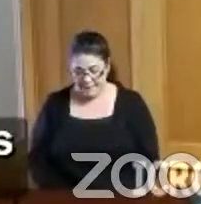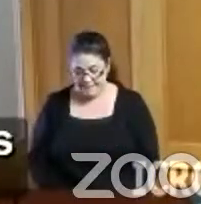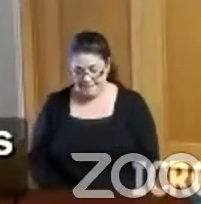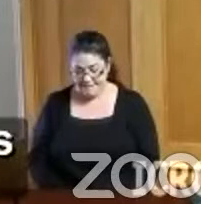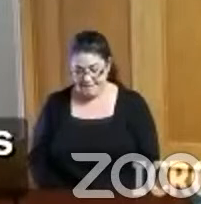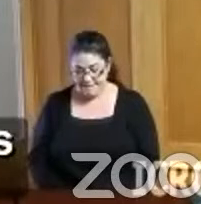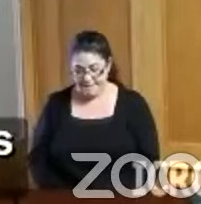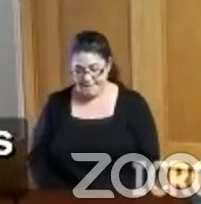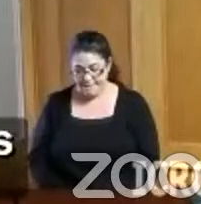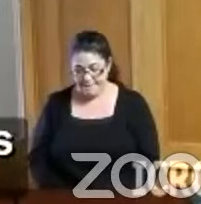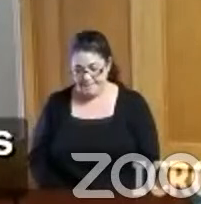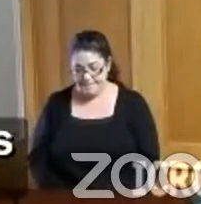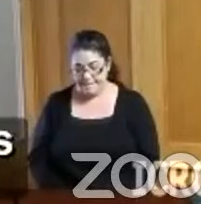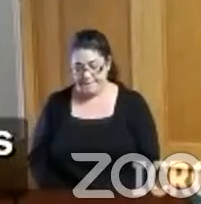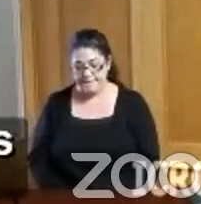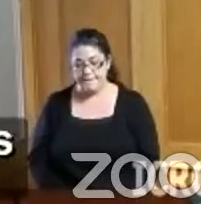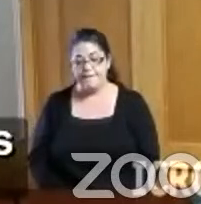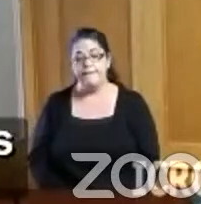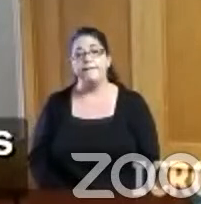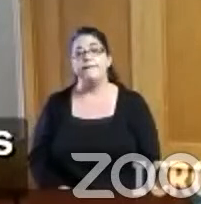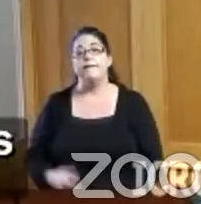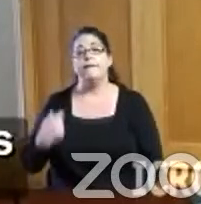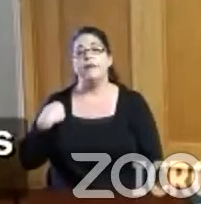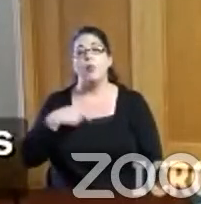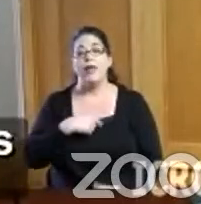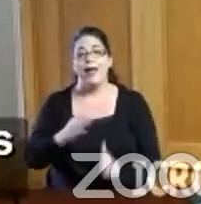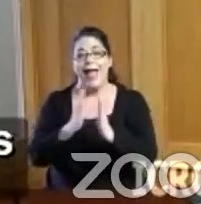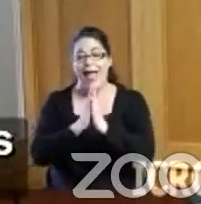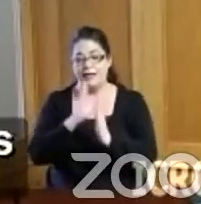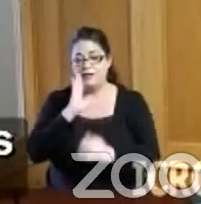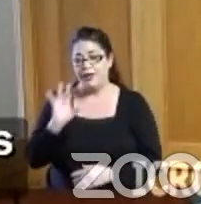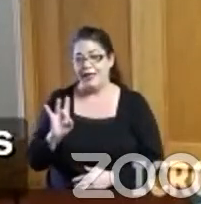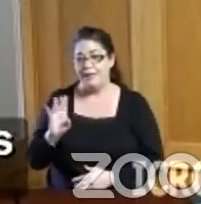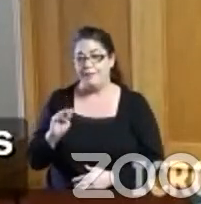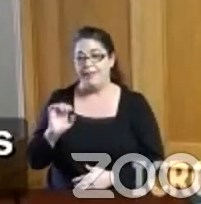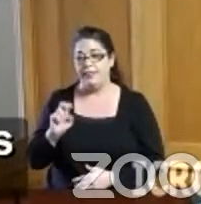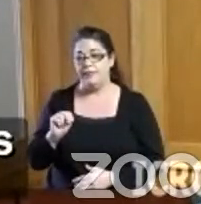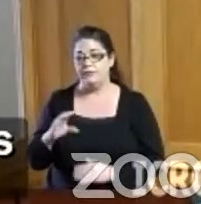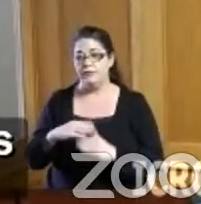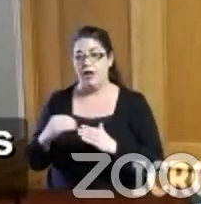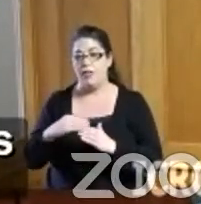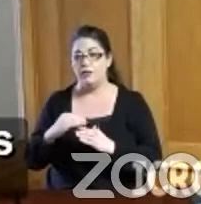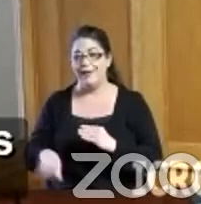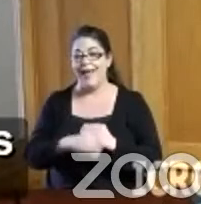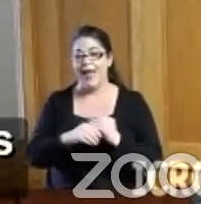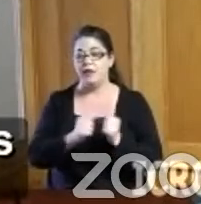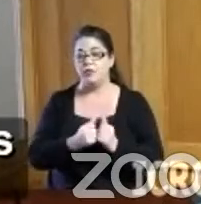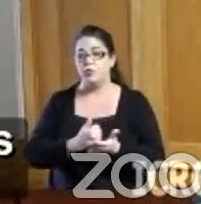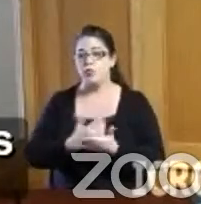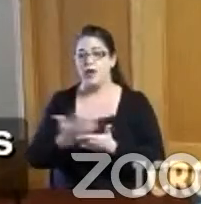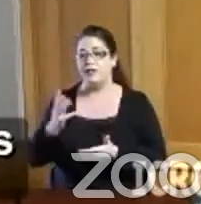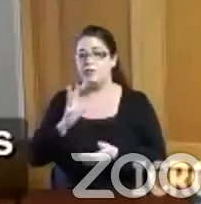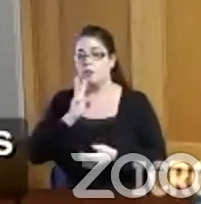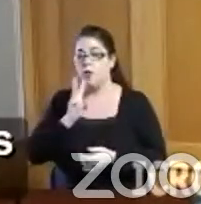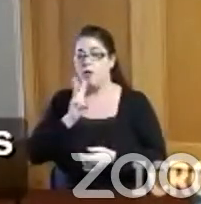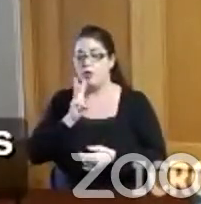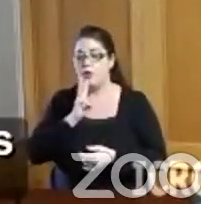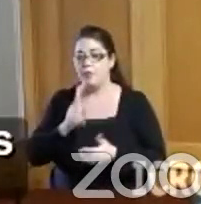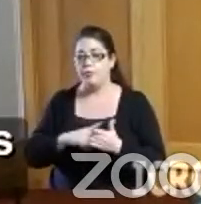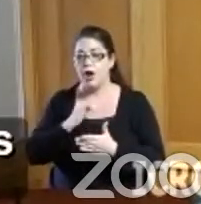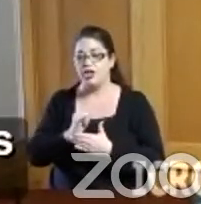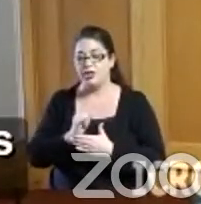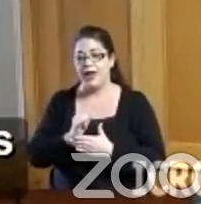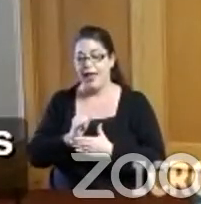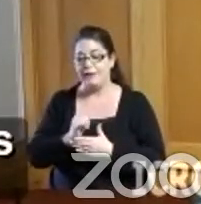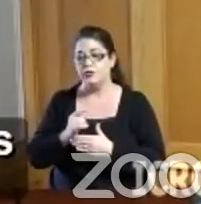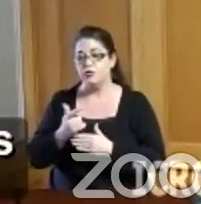want to reiterate that. So we're asking for $8 million added to the wastewater collection prioritized allowance.